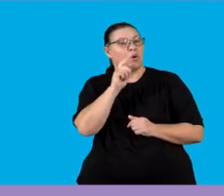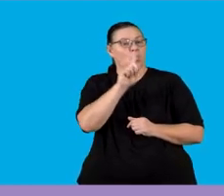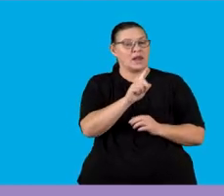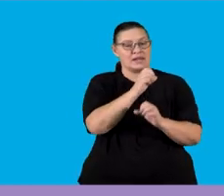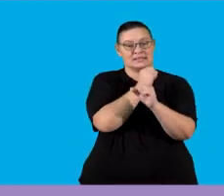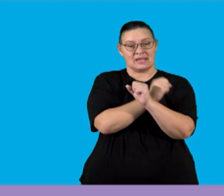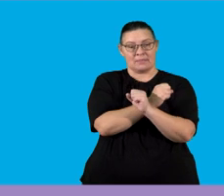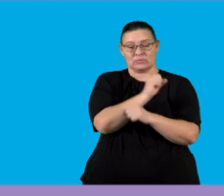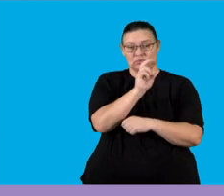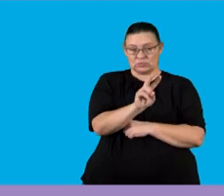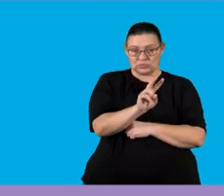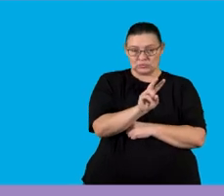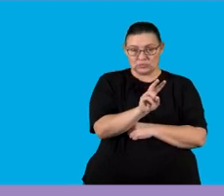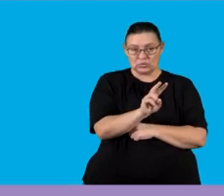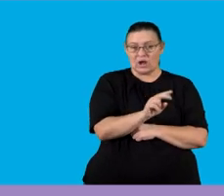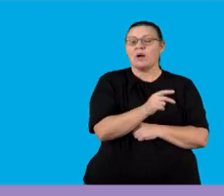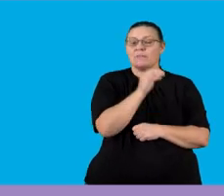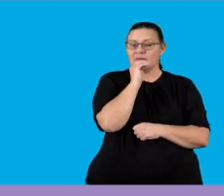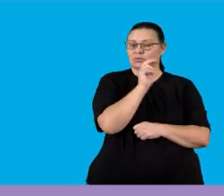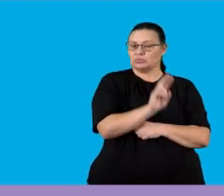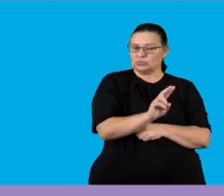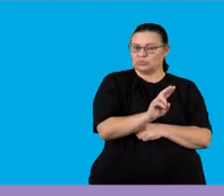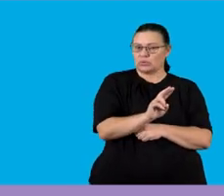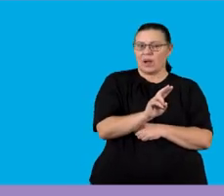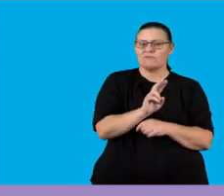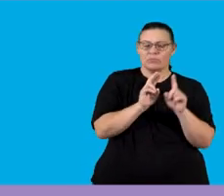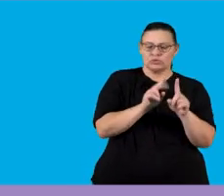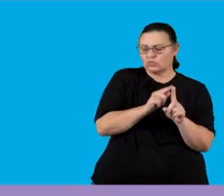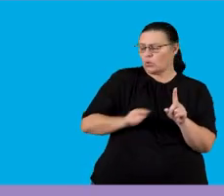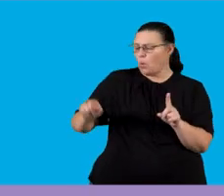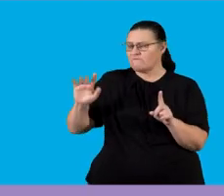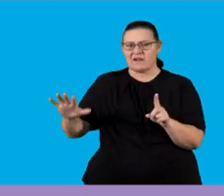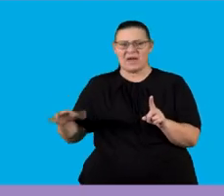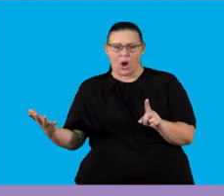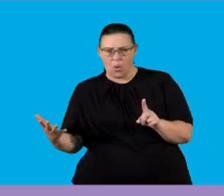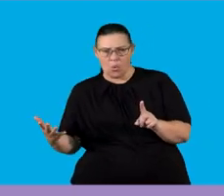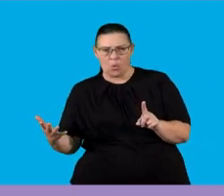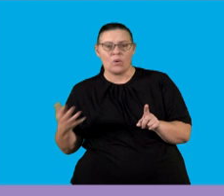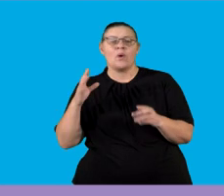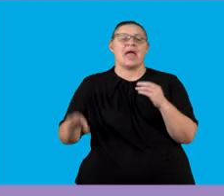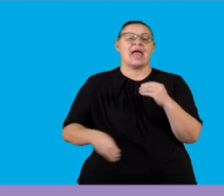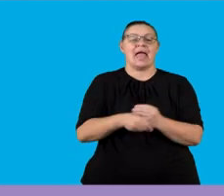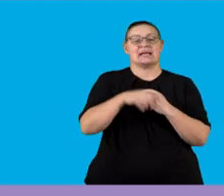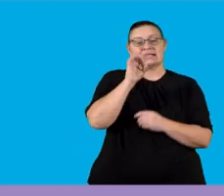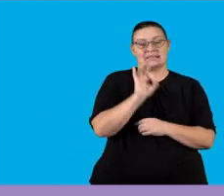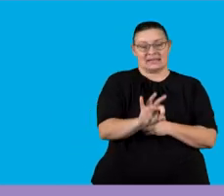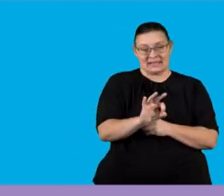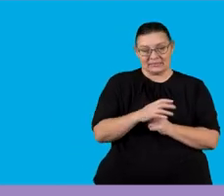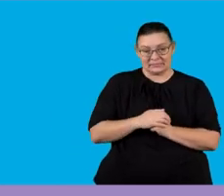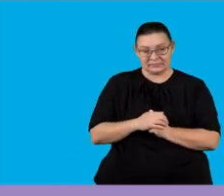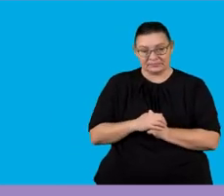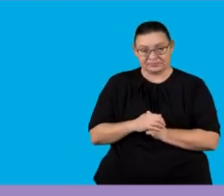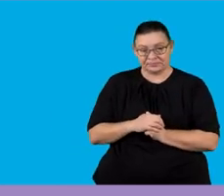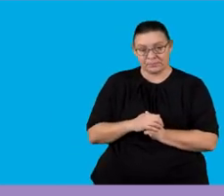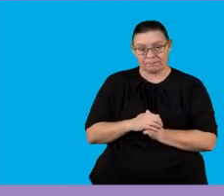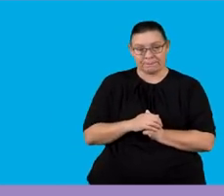going to add our 3. Because from 2, if we just add 3, then we get that 5.